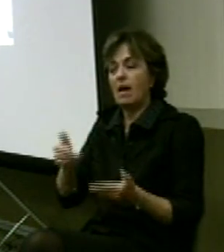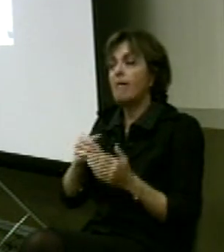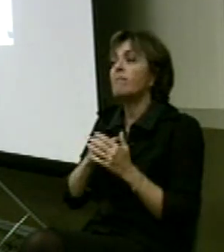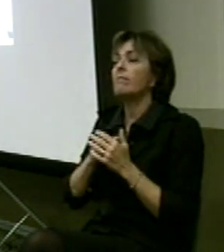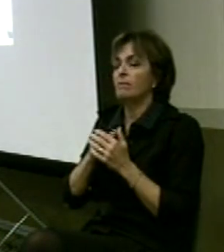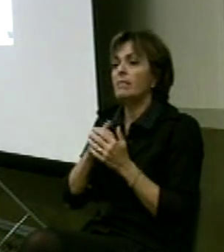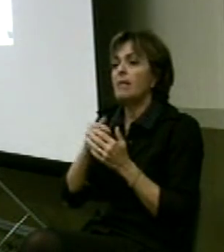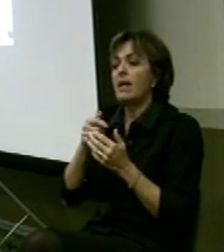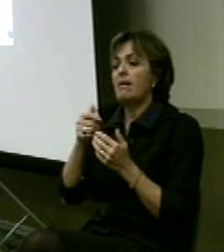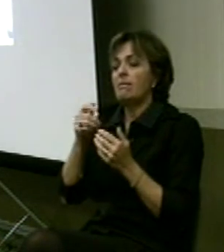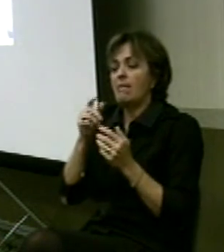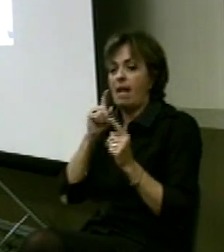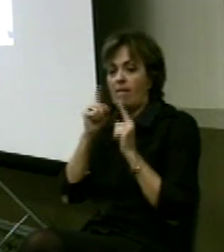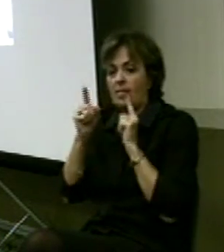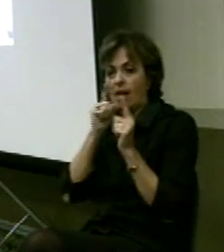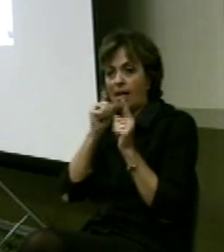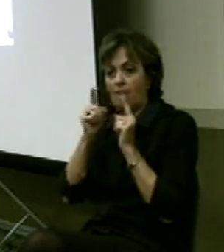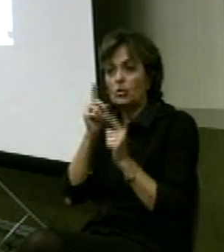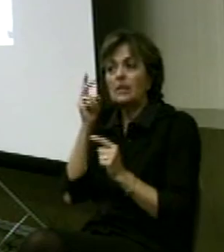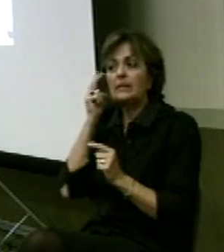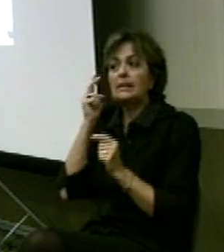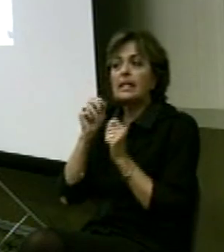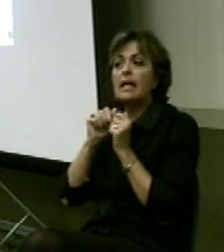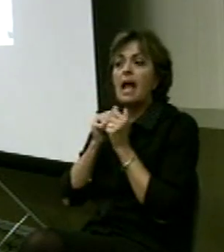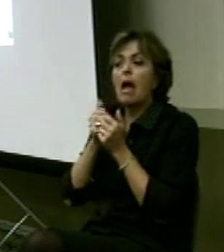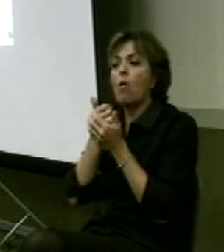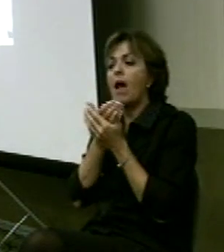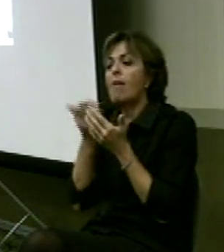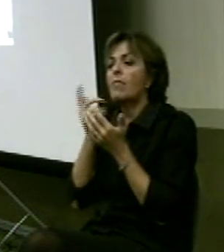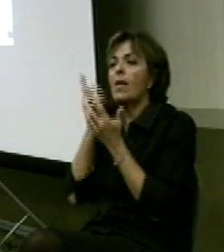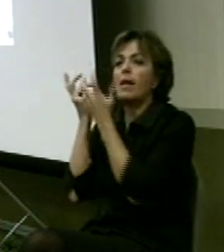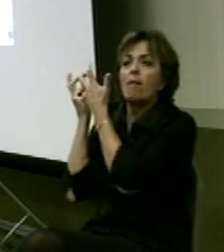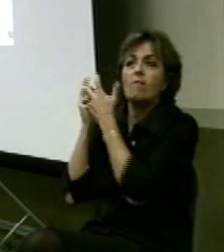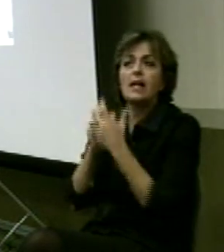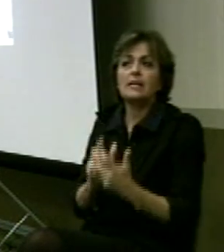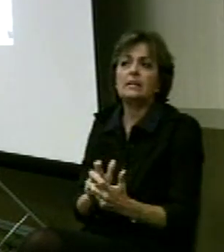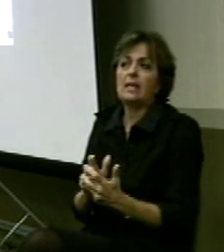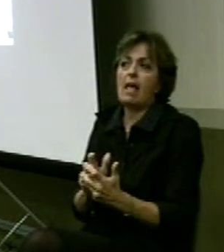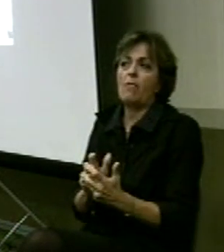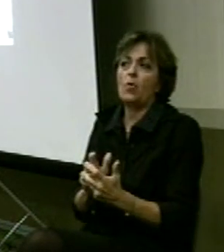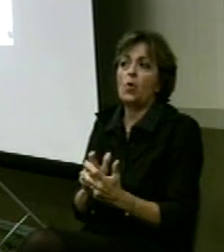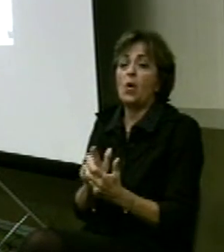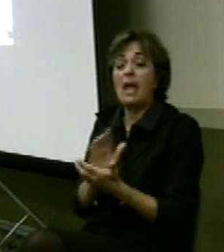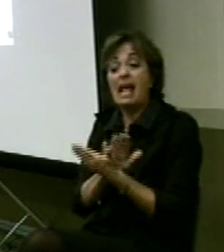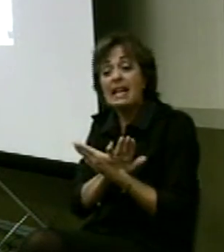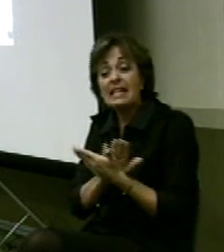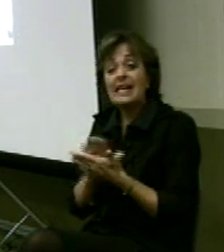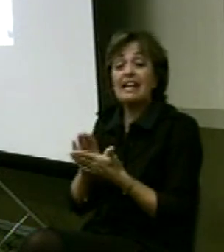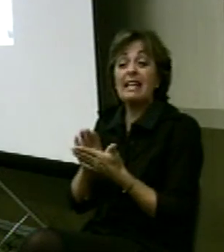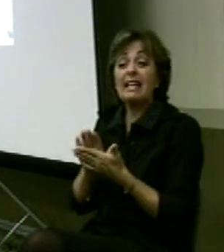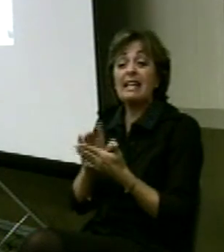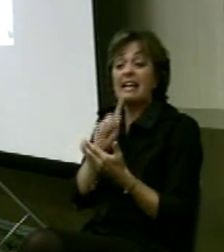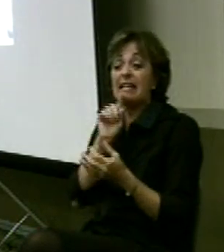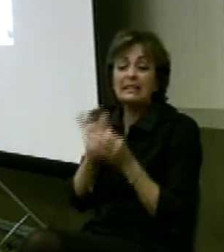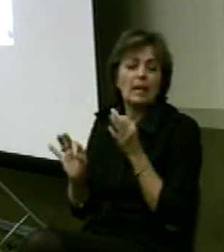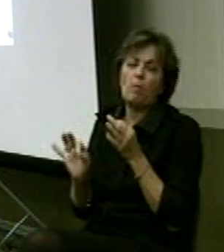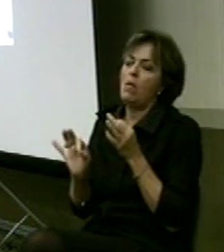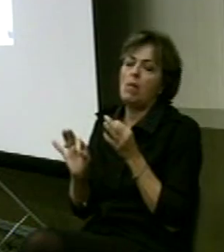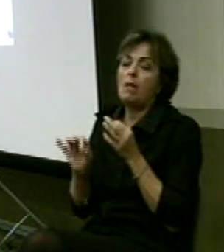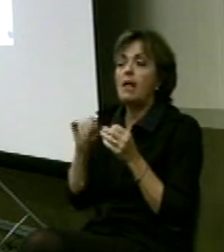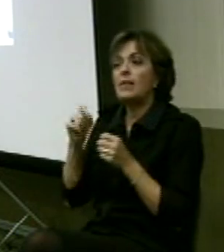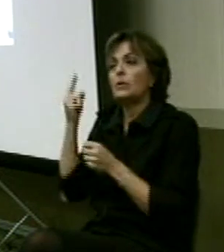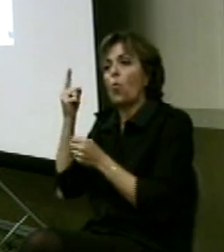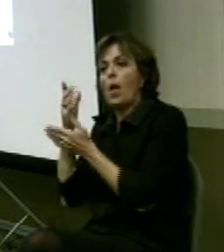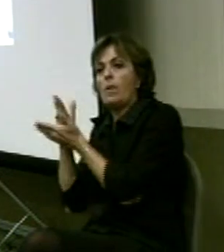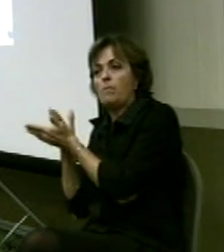stuff, and having that conversation and seeing how everything fits together. I mean, it's not a neat, simple thing. This is